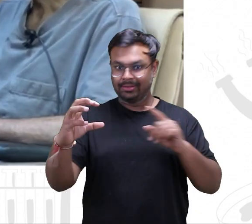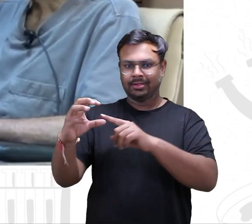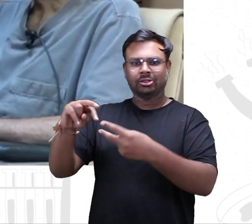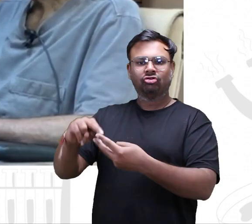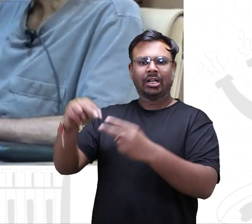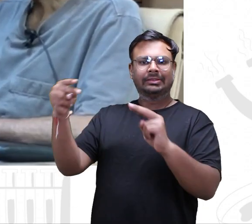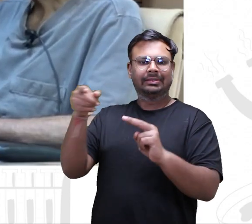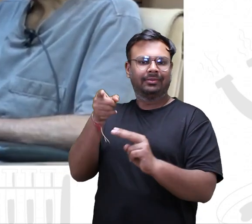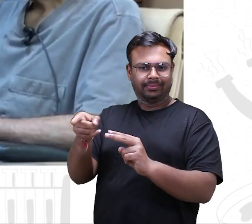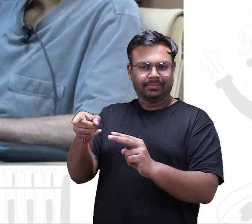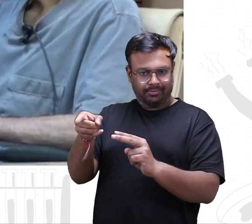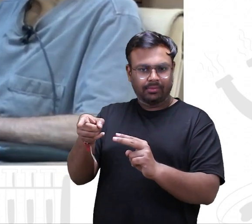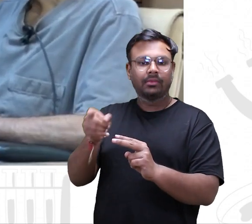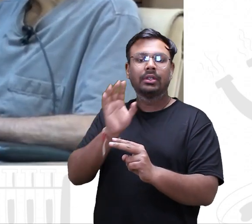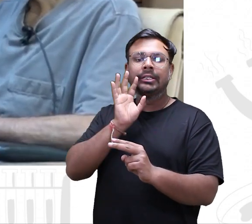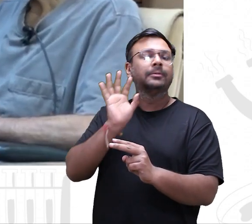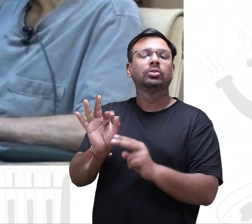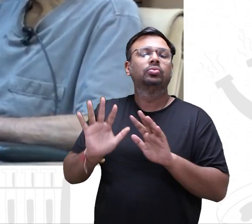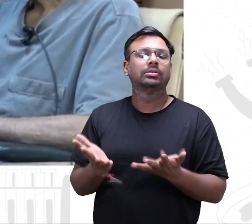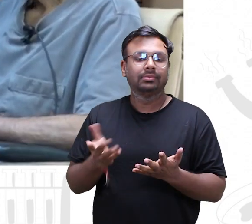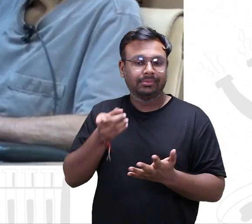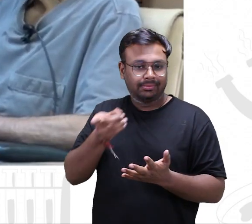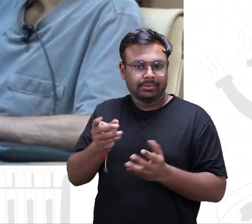transgene of. So